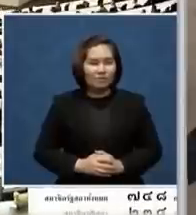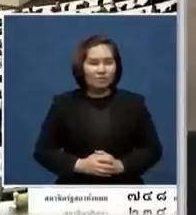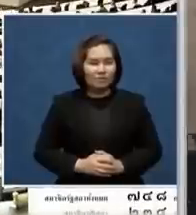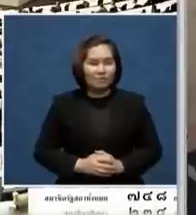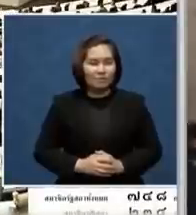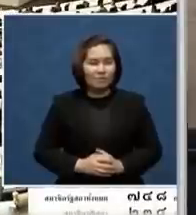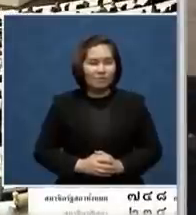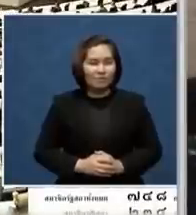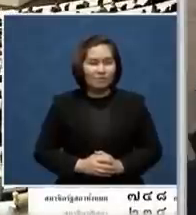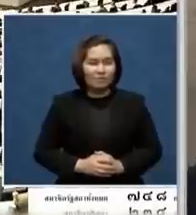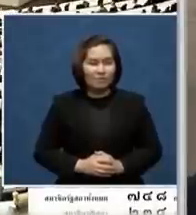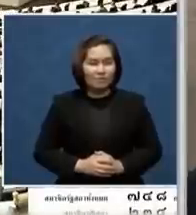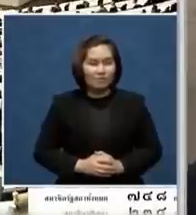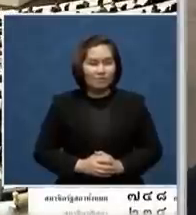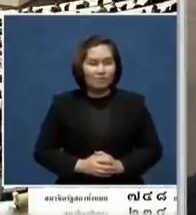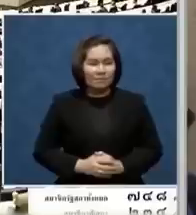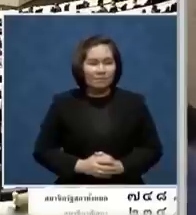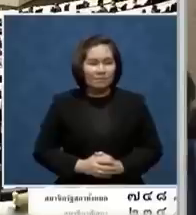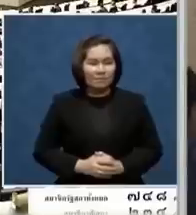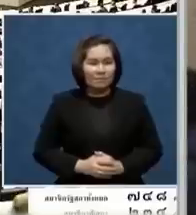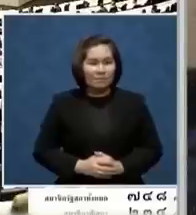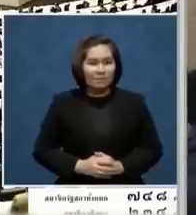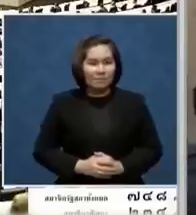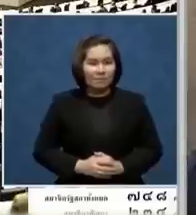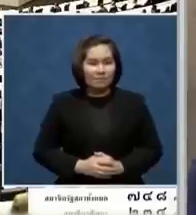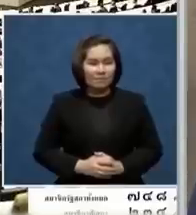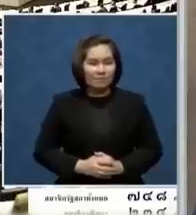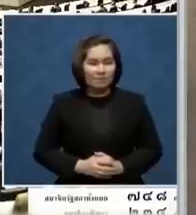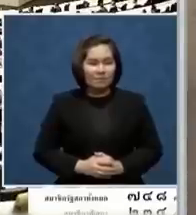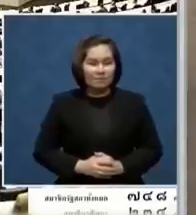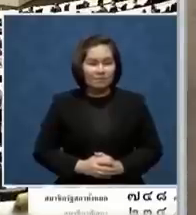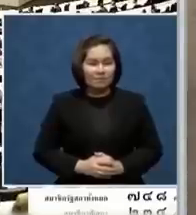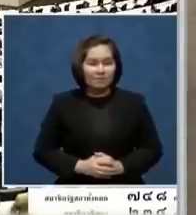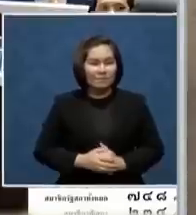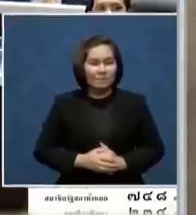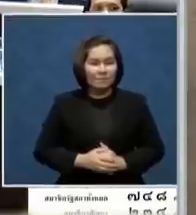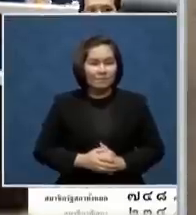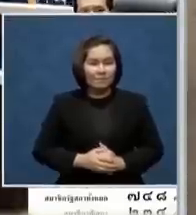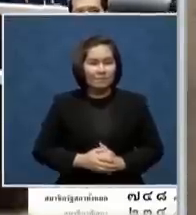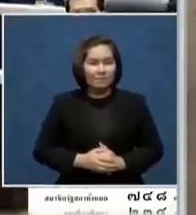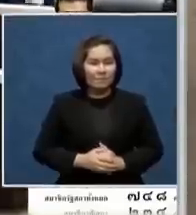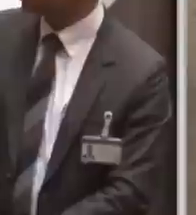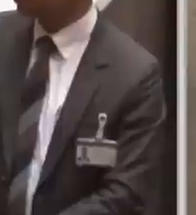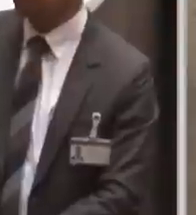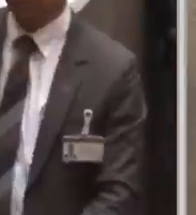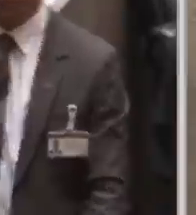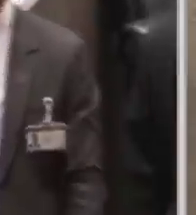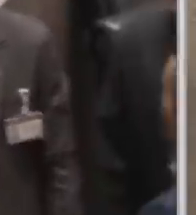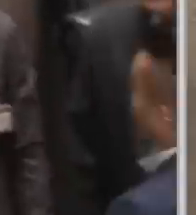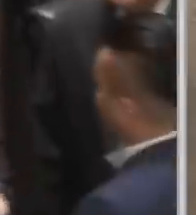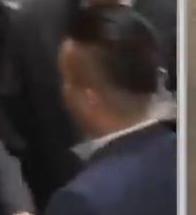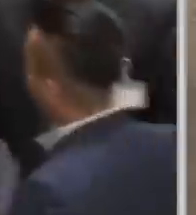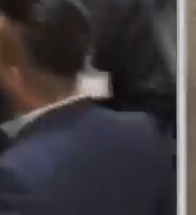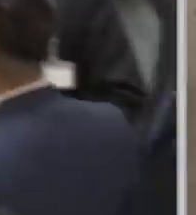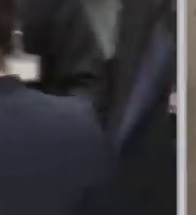And this can go on and on and on and on until there's no prime minister candidate left from your party, and maybe the other side that has actually